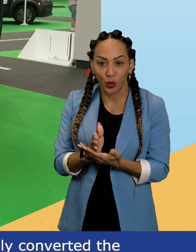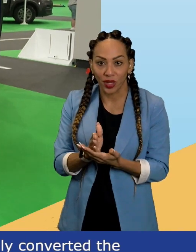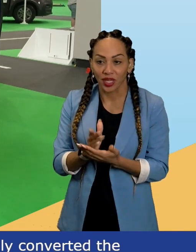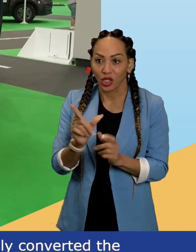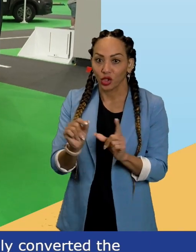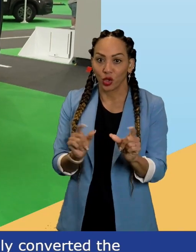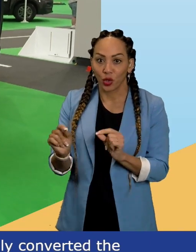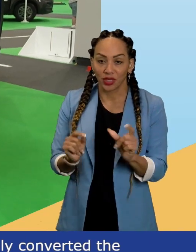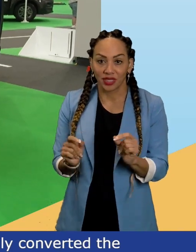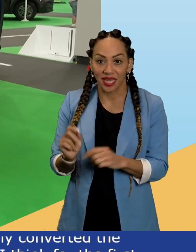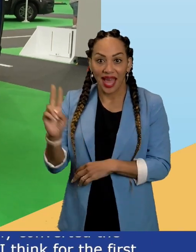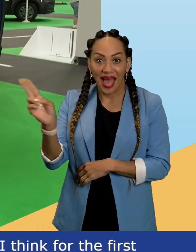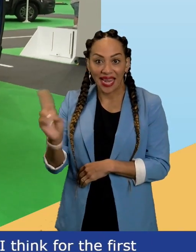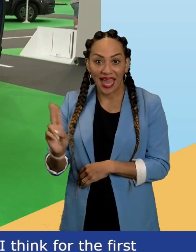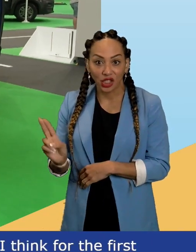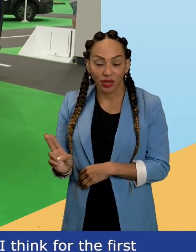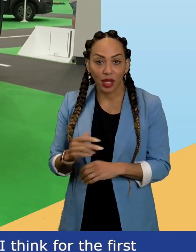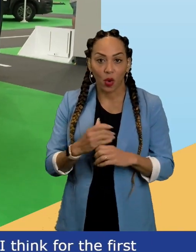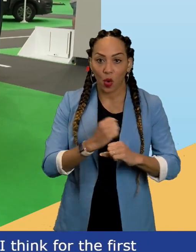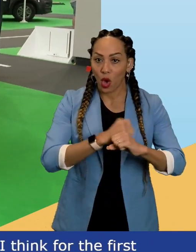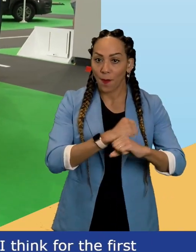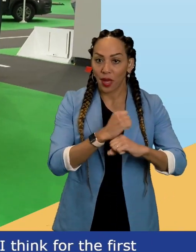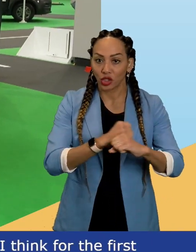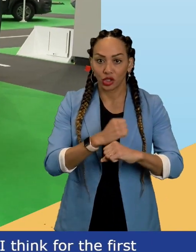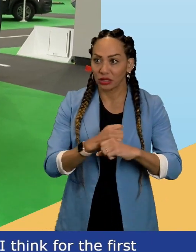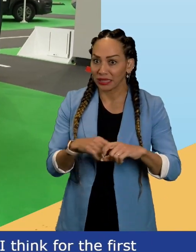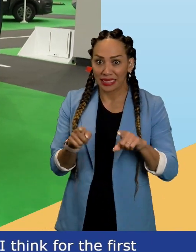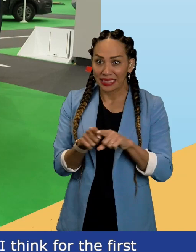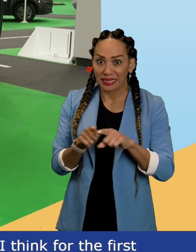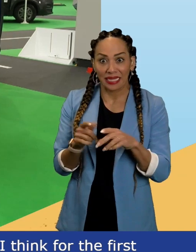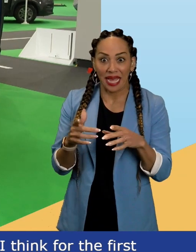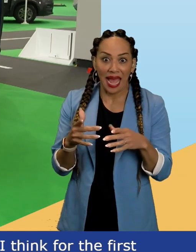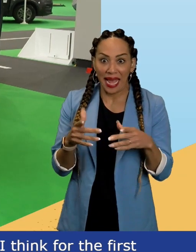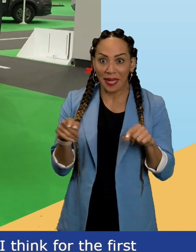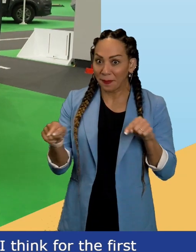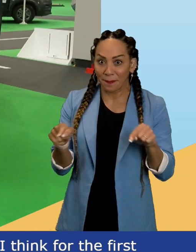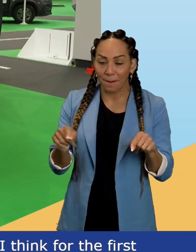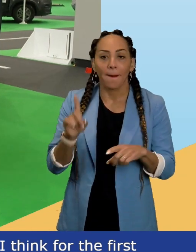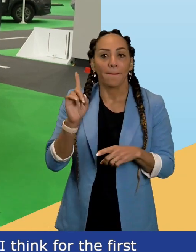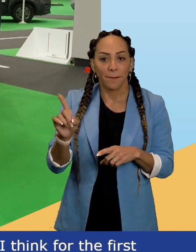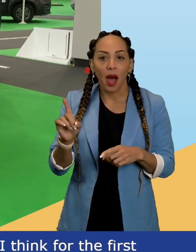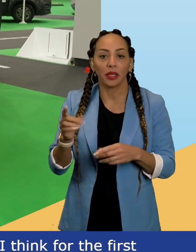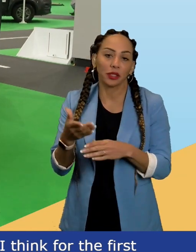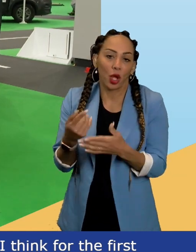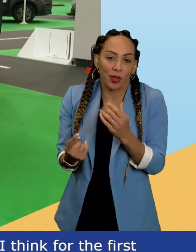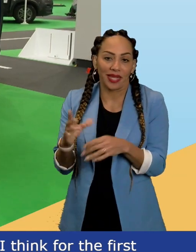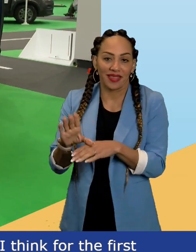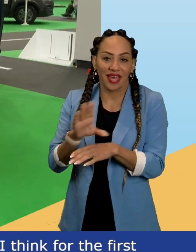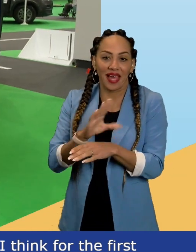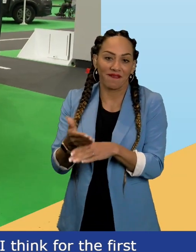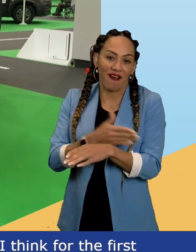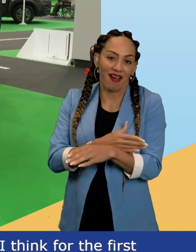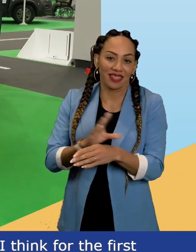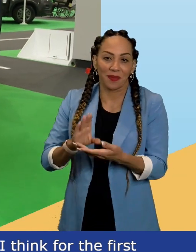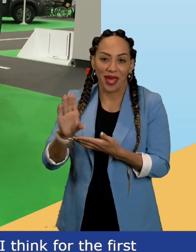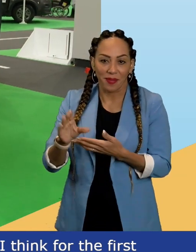electric vehicle at the same advance payment. Oh, that's amazing. Now, I'm not very clued up on the tech and what goes on behind